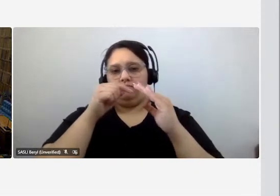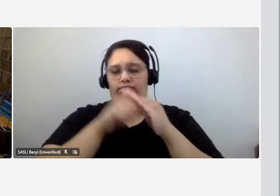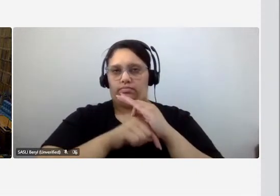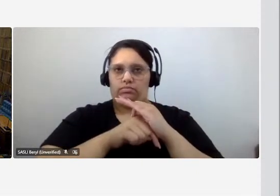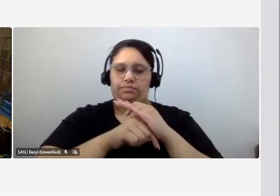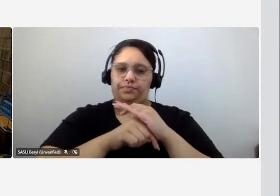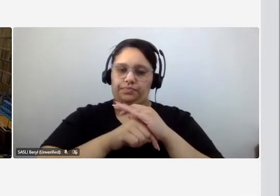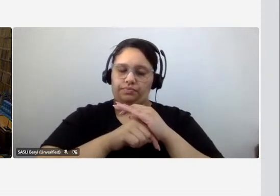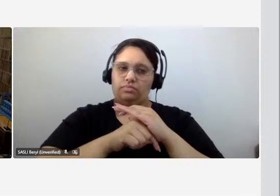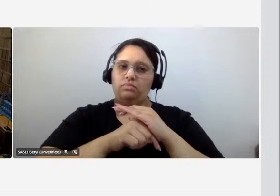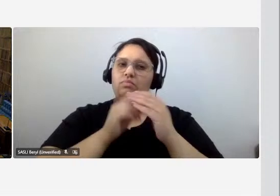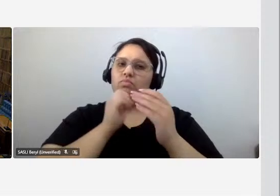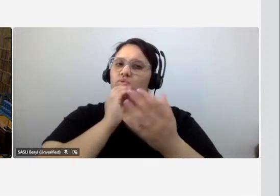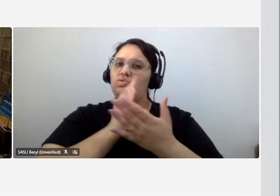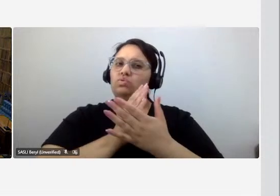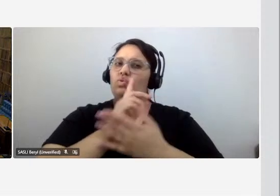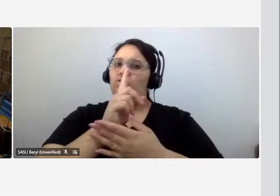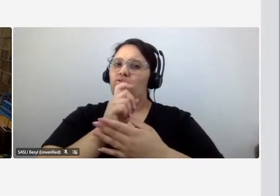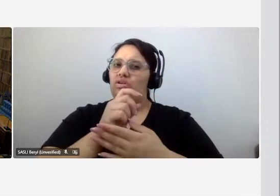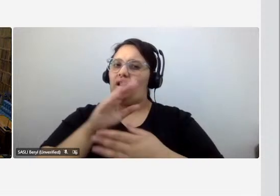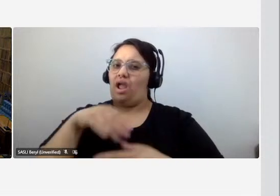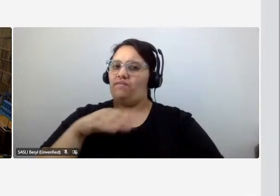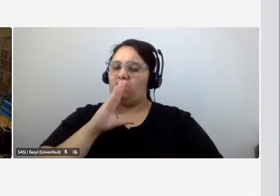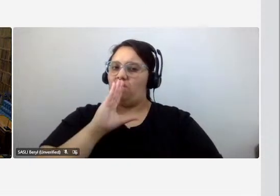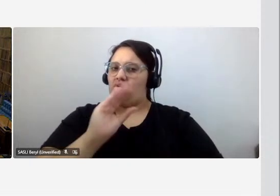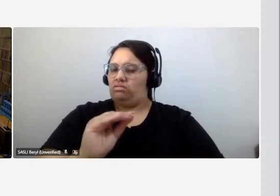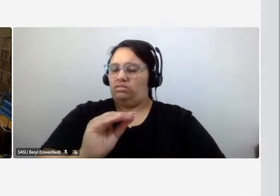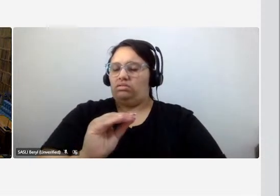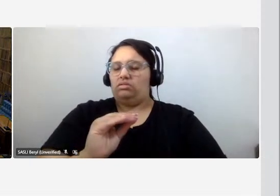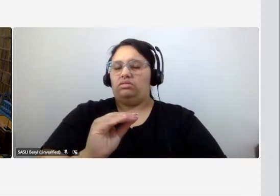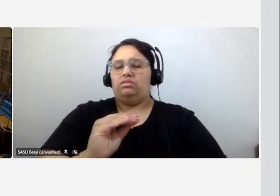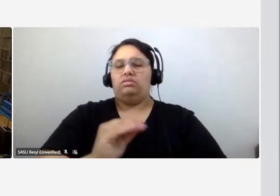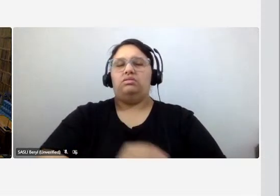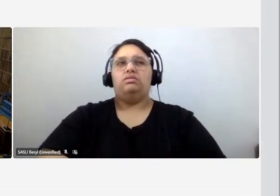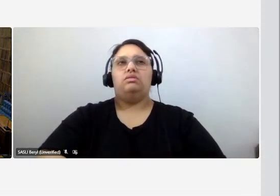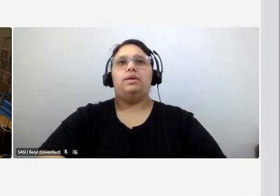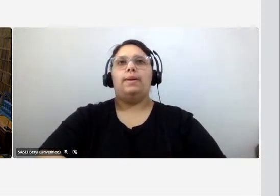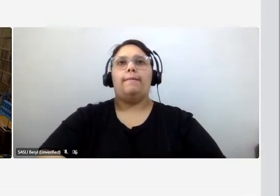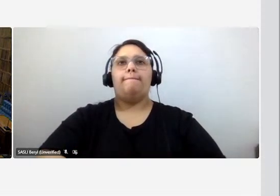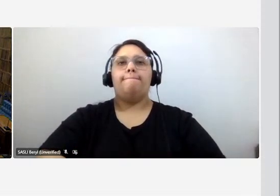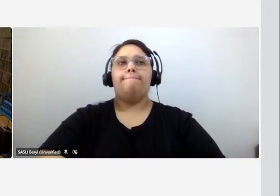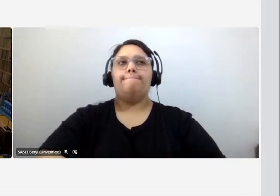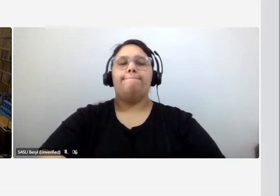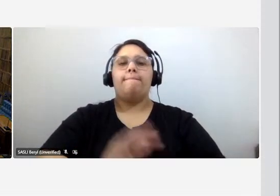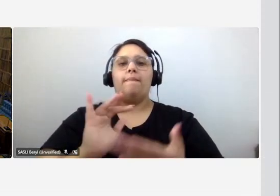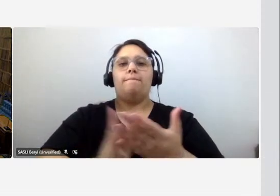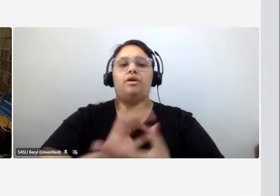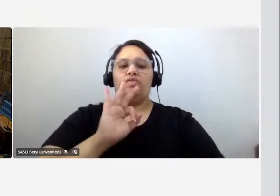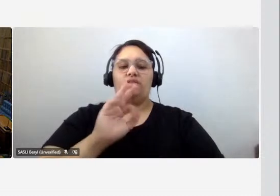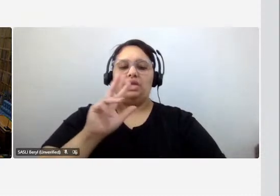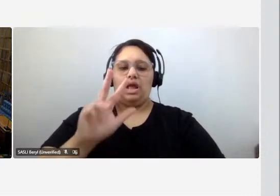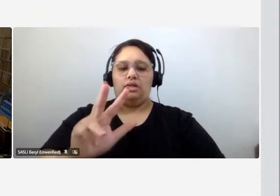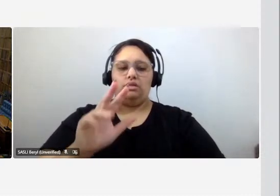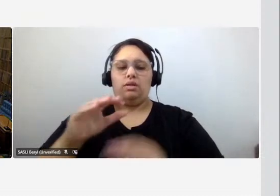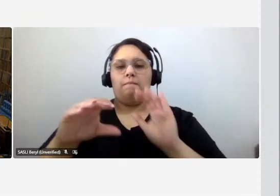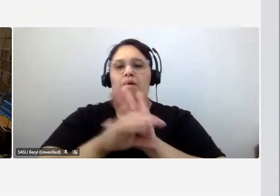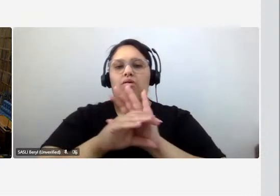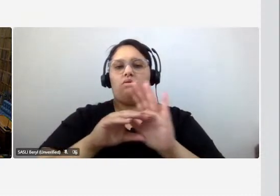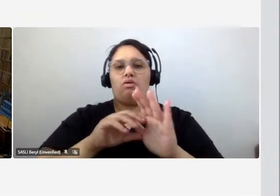that. I'm not sure whether this question was not asked here by my colleague, page 38, paragraph